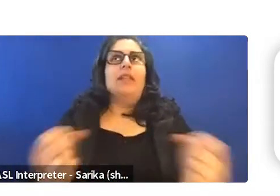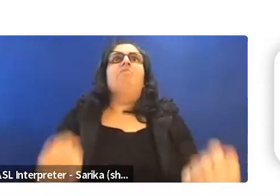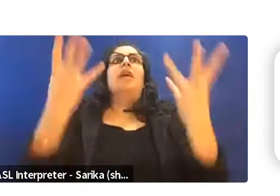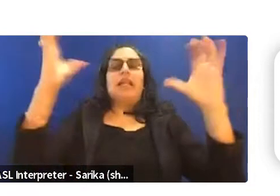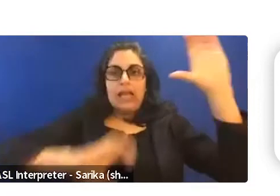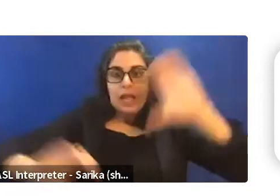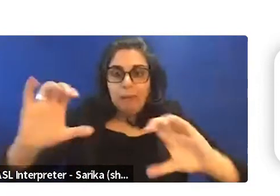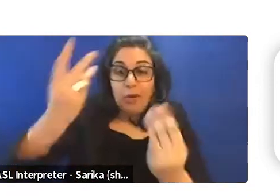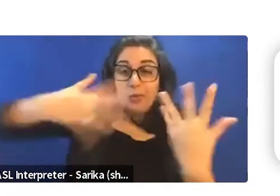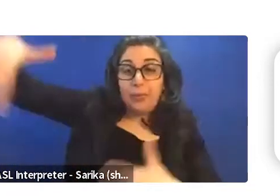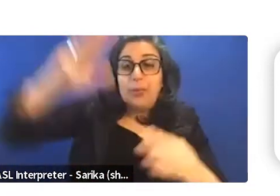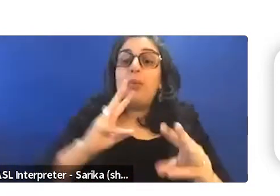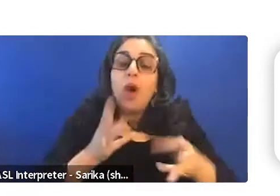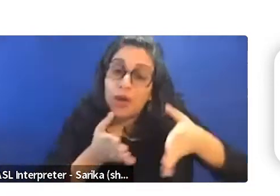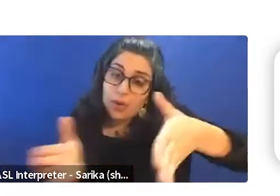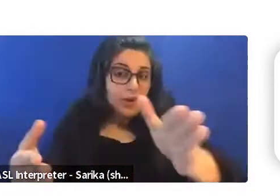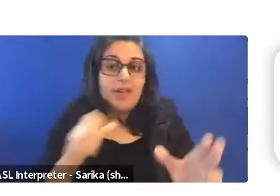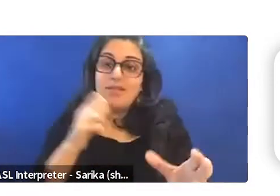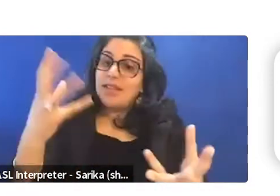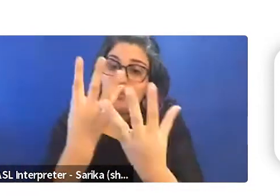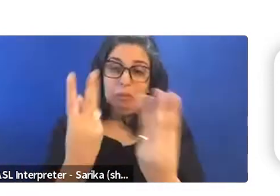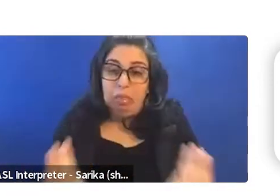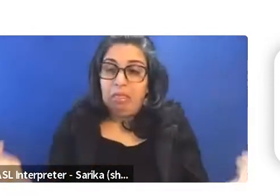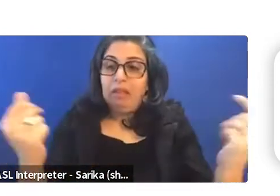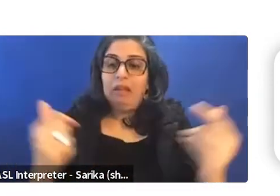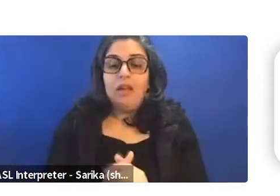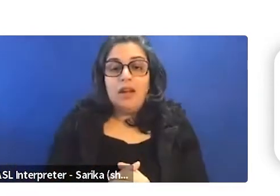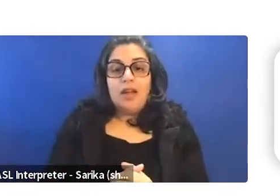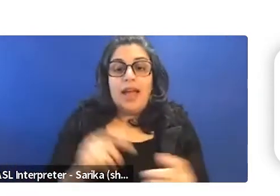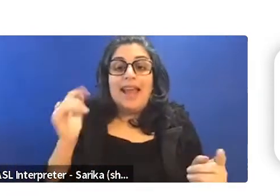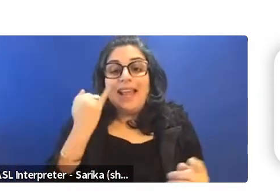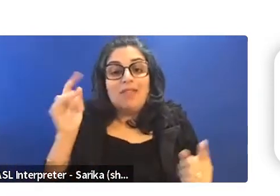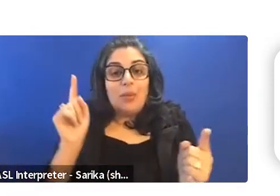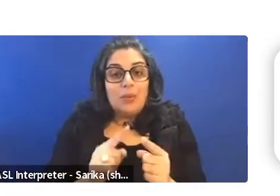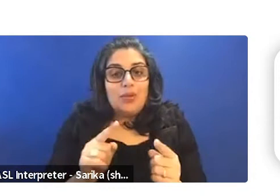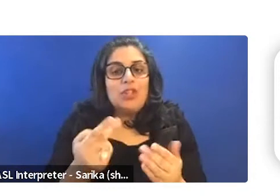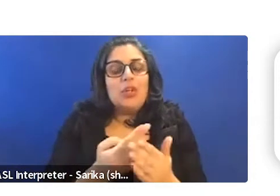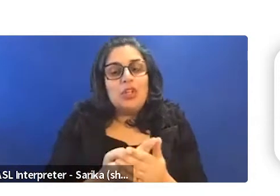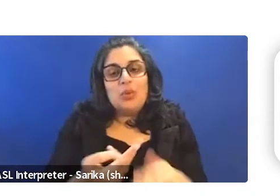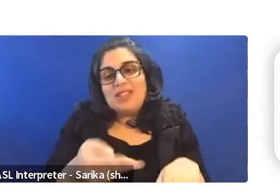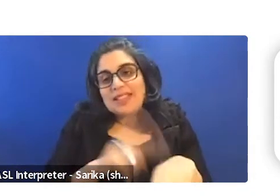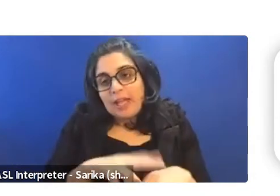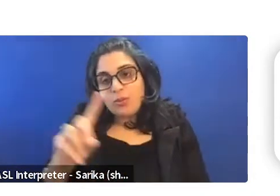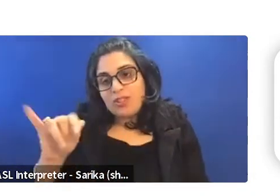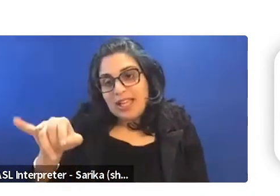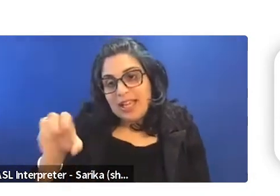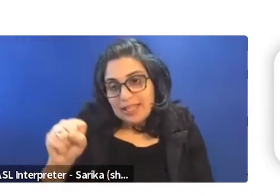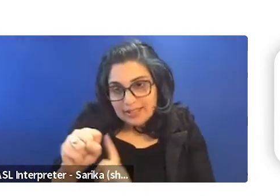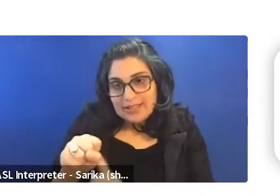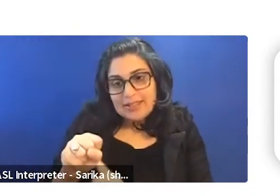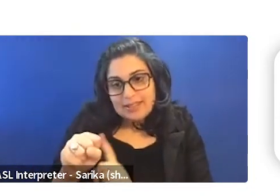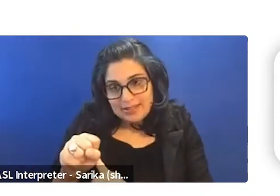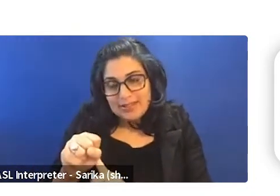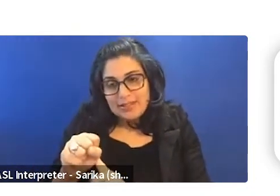pollute waterways. And if it's done on a smaller scale, you could also use natural dyes when dyeing leather. And so in order